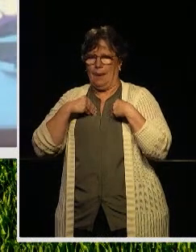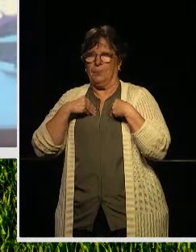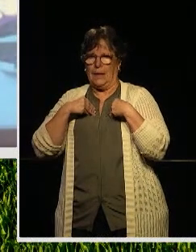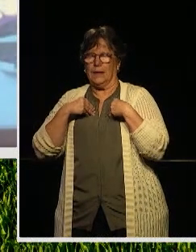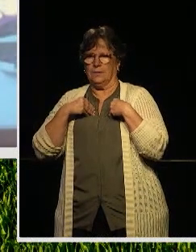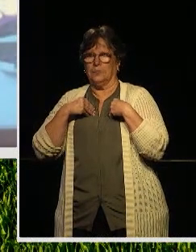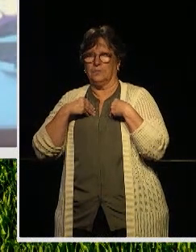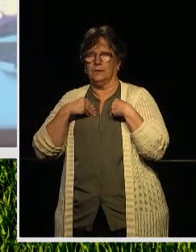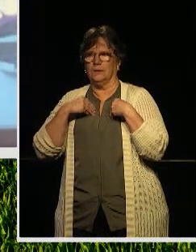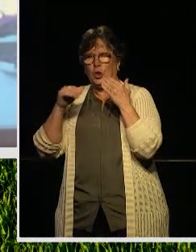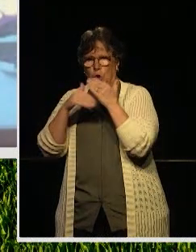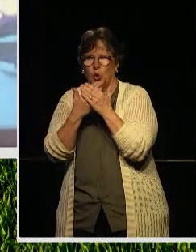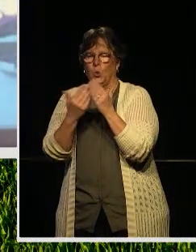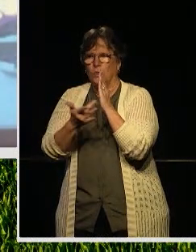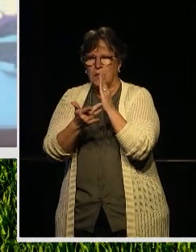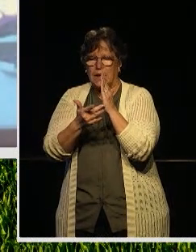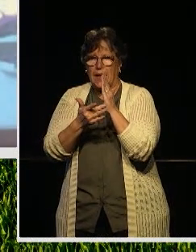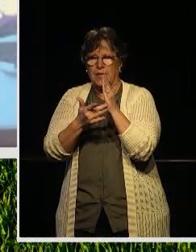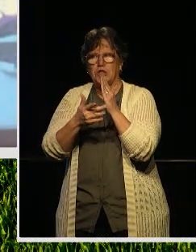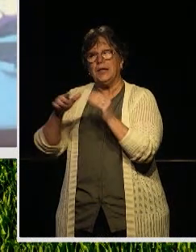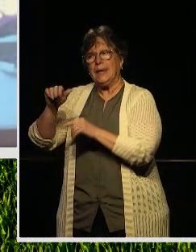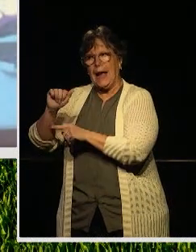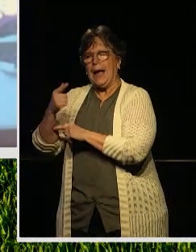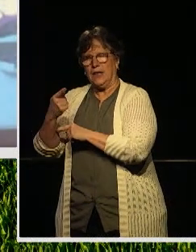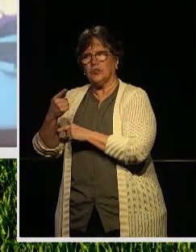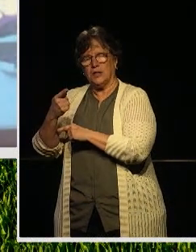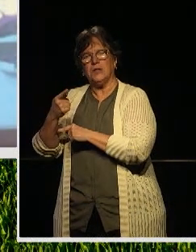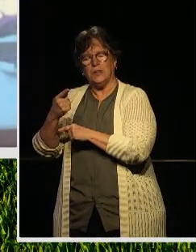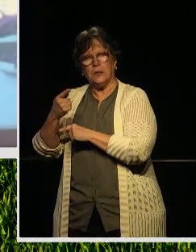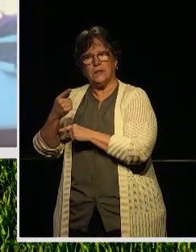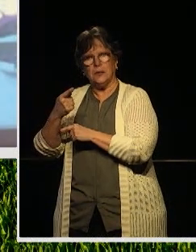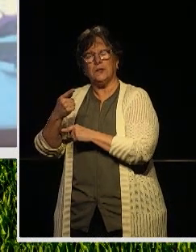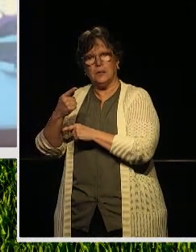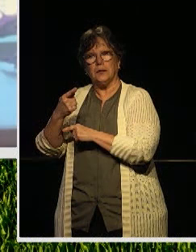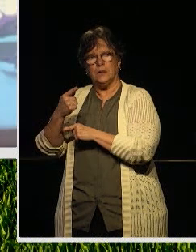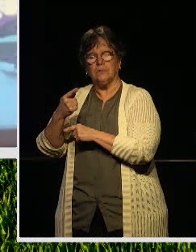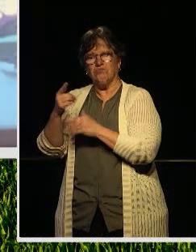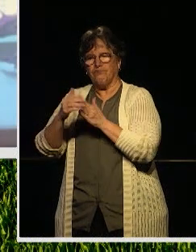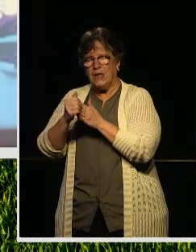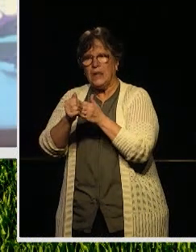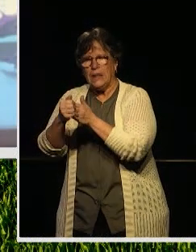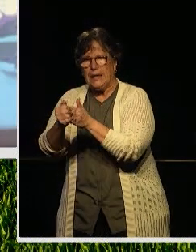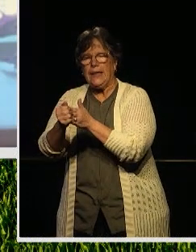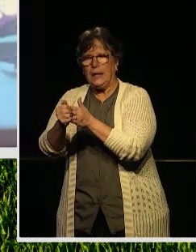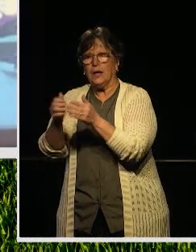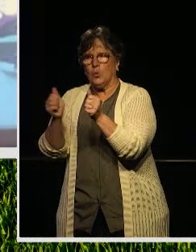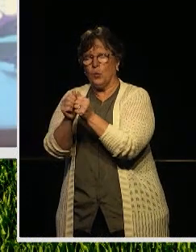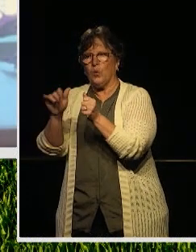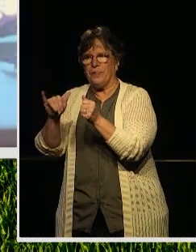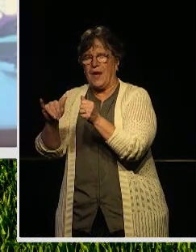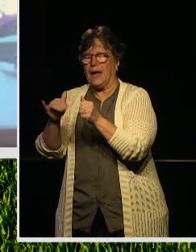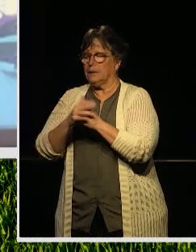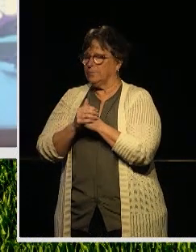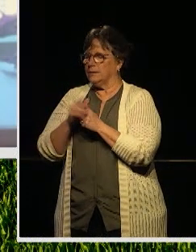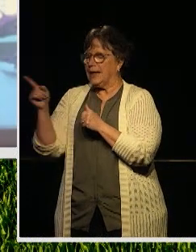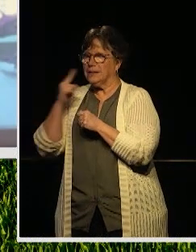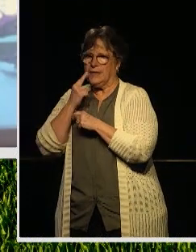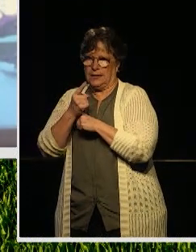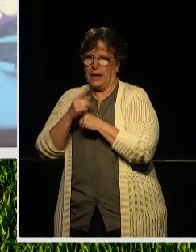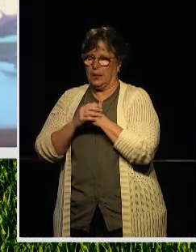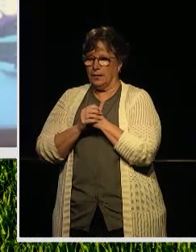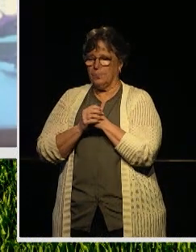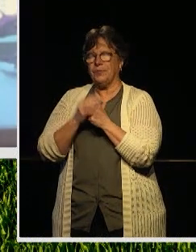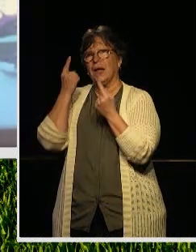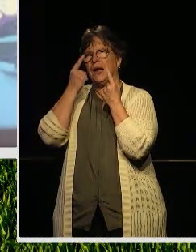definitely, I think, leaned forward in many different ways, especially some of the use cases that, Chris just mentioned. When I think